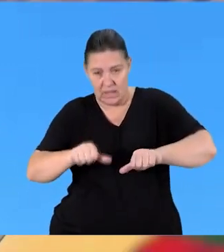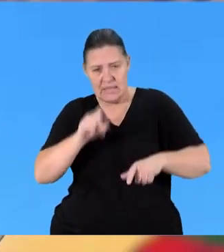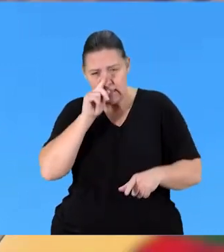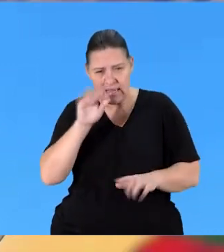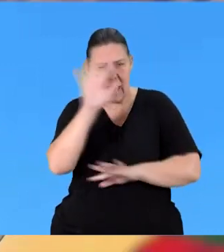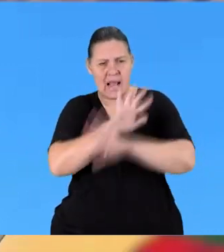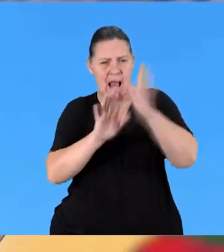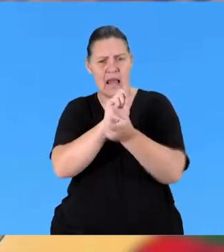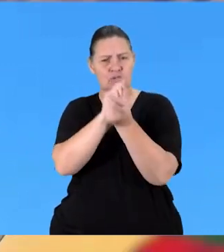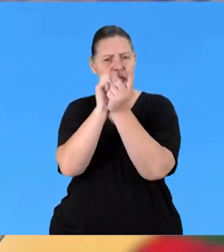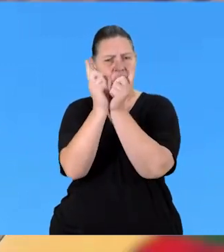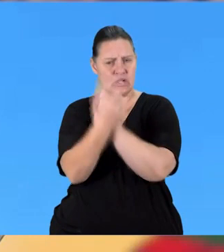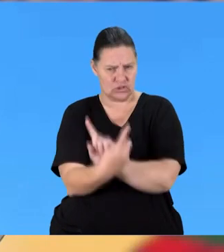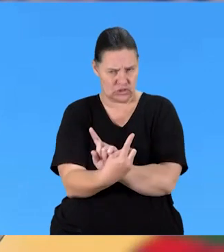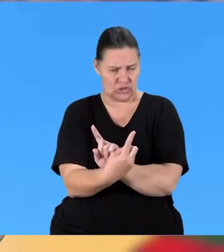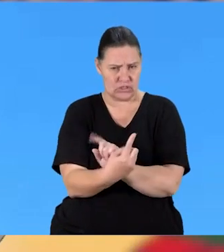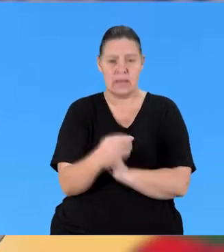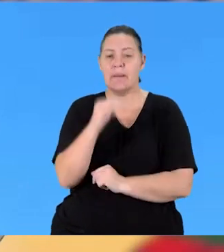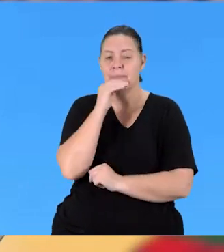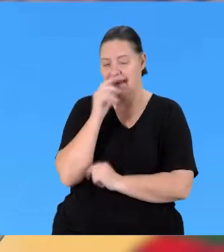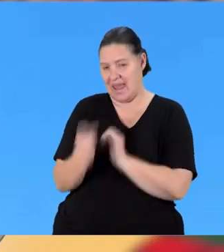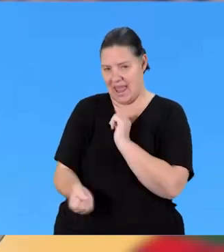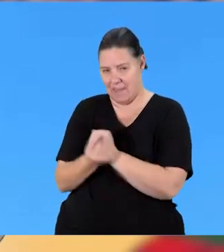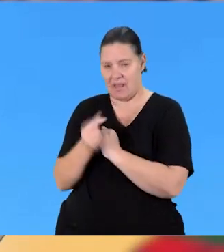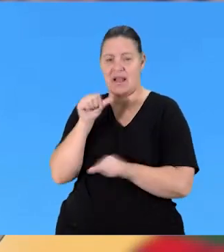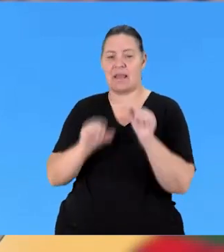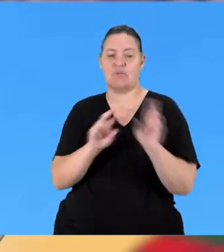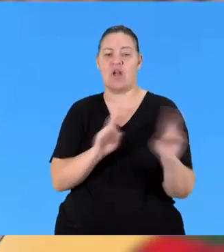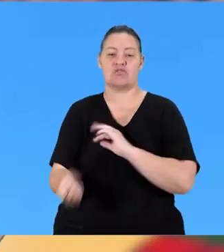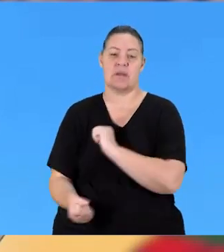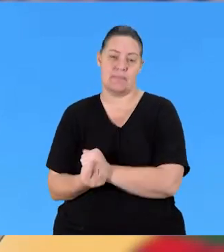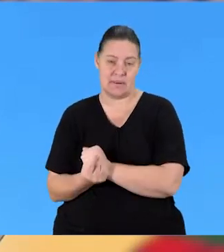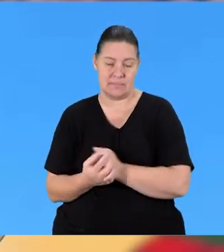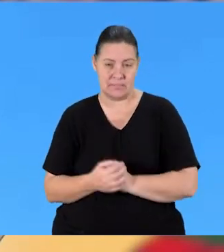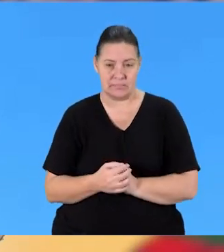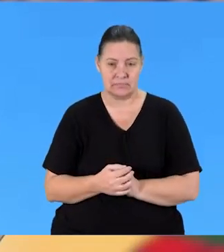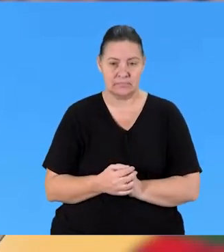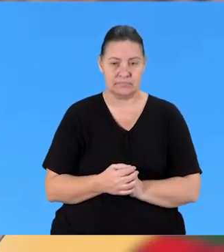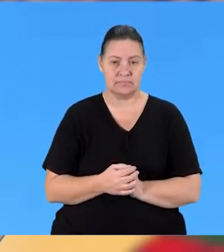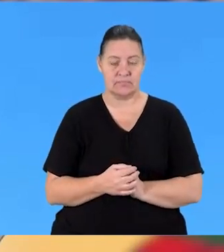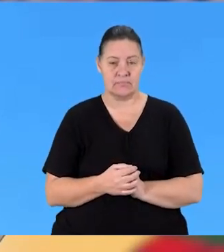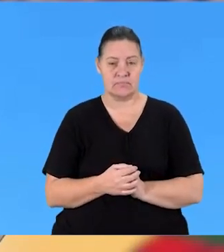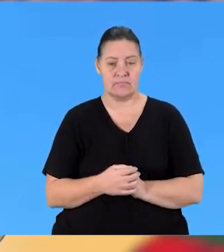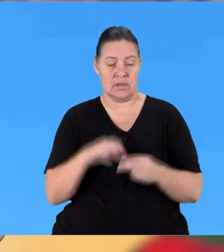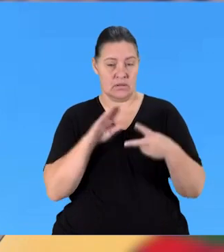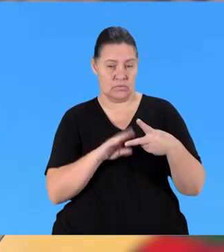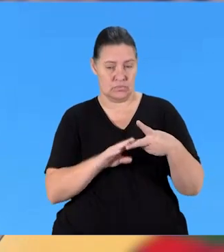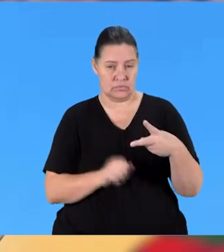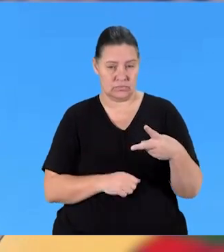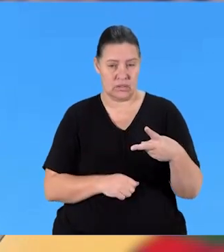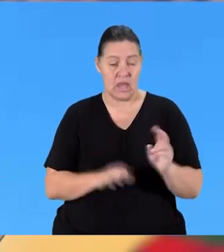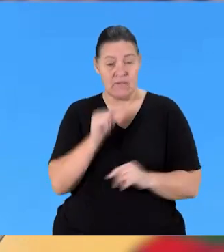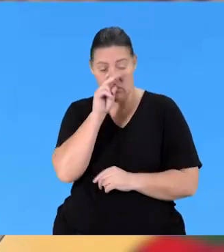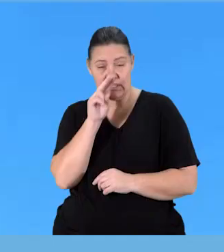more substances together and you see a color change, then you should know that a chemical reaction has taken place. Number